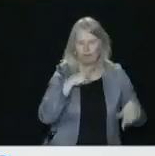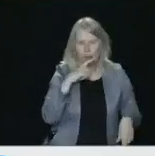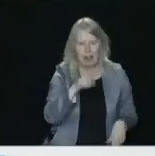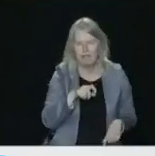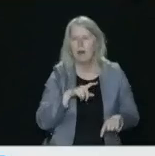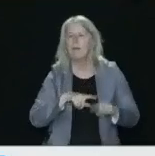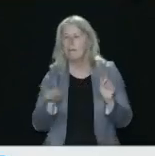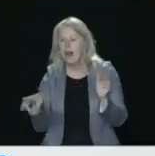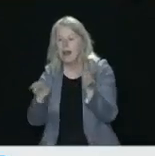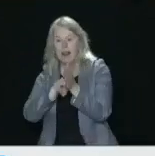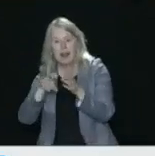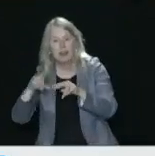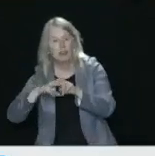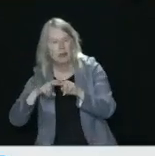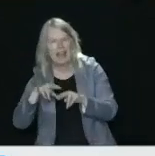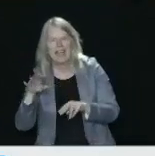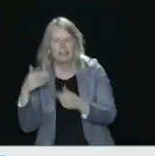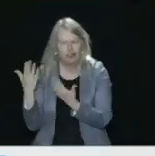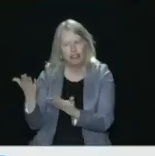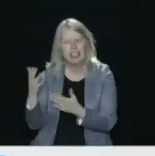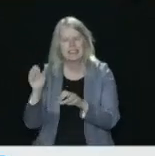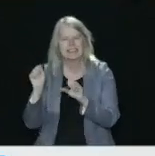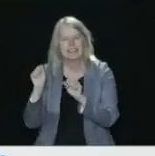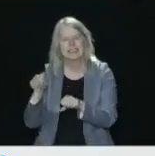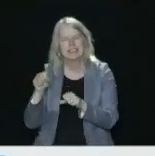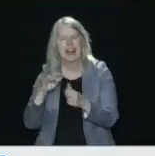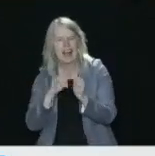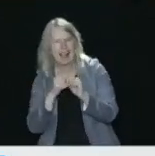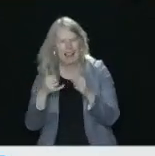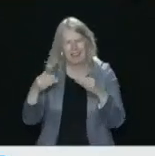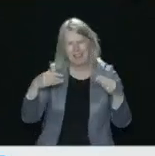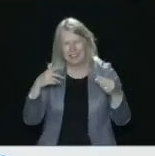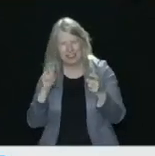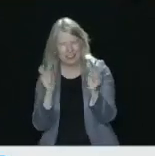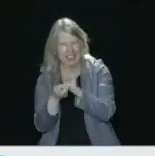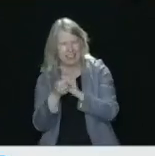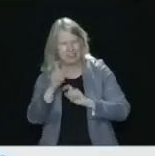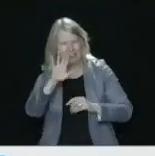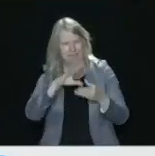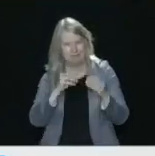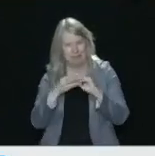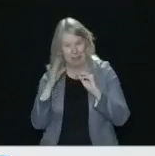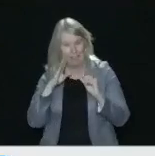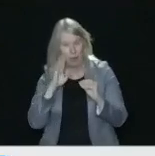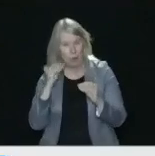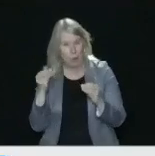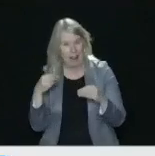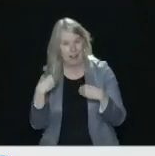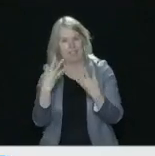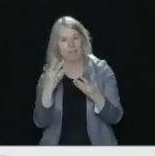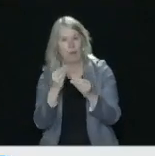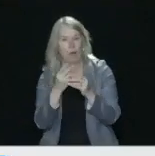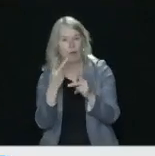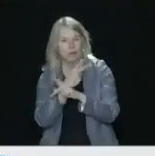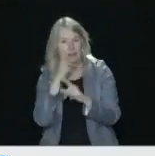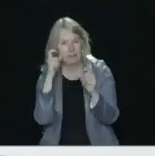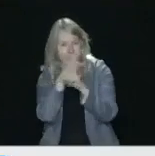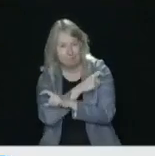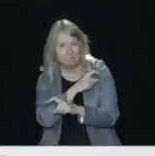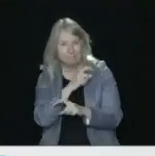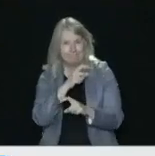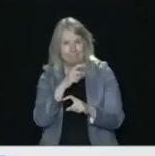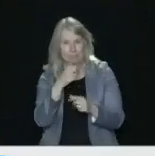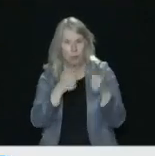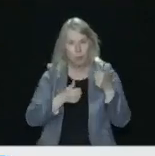especially in certain contexts. As I said yesterday, I believe in another another press conference if you're